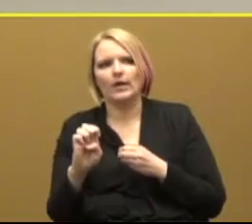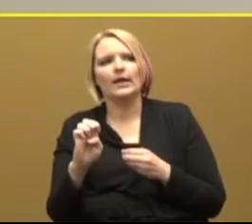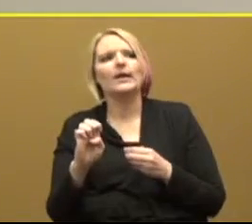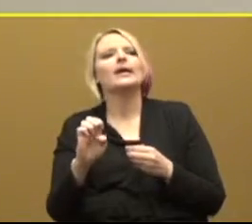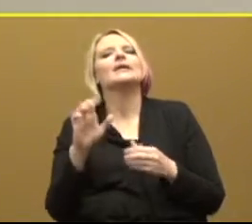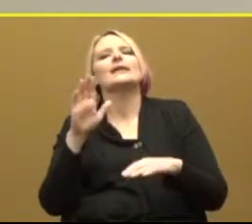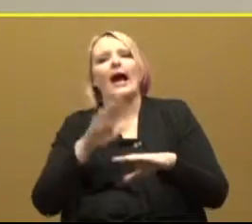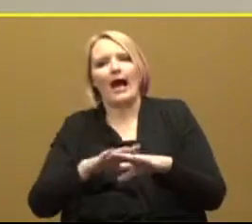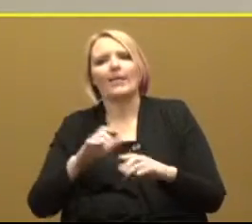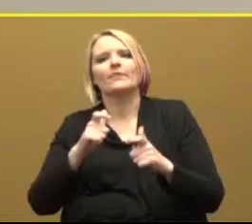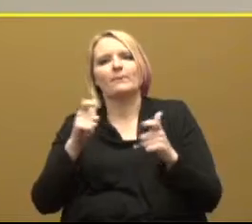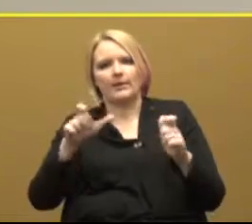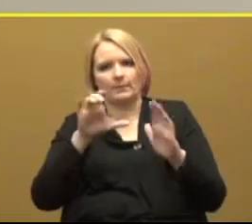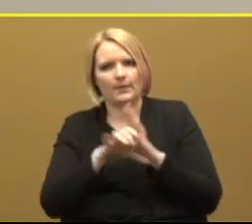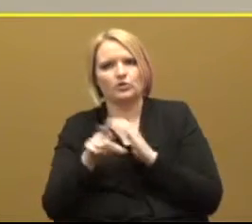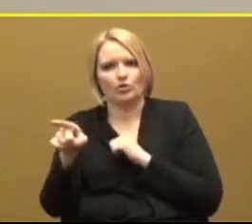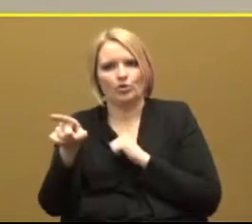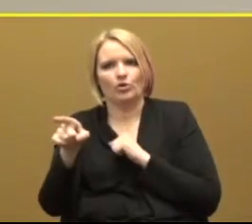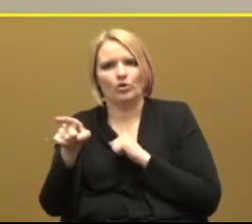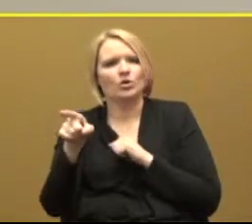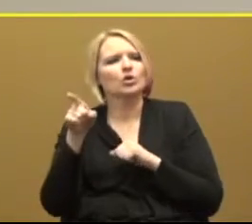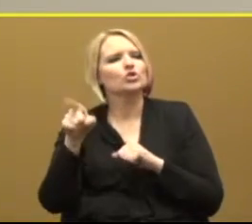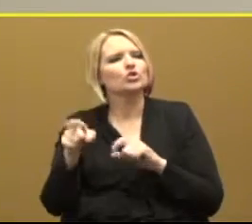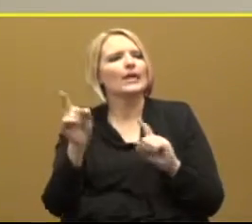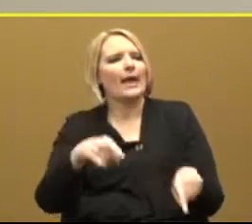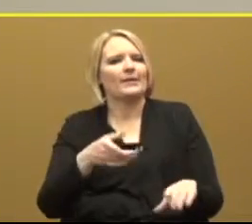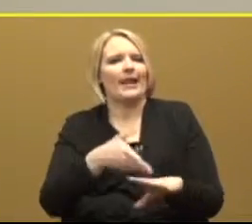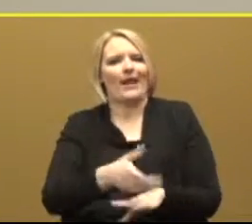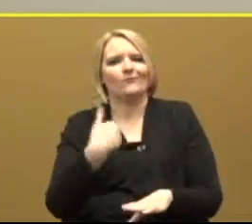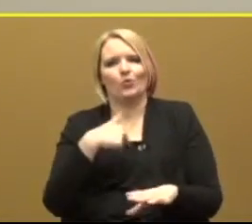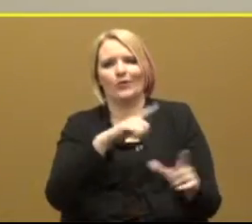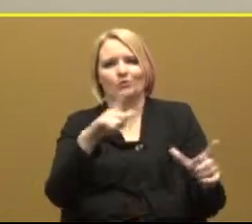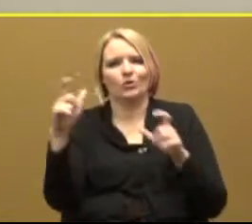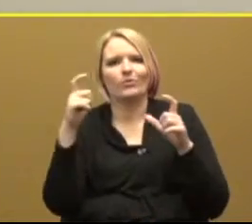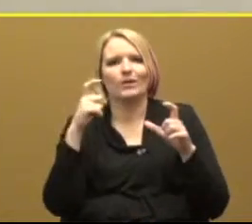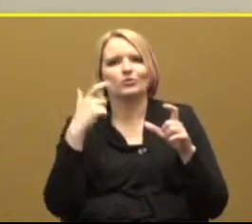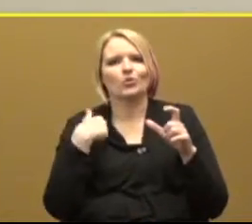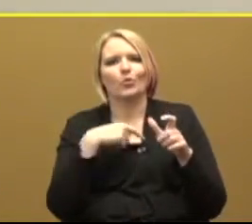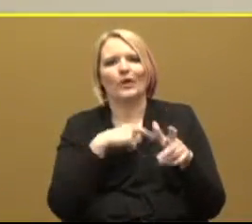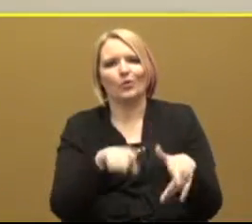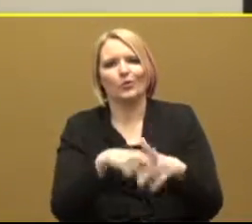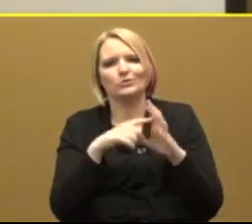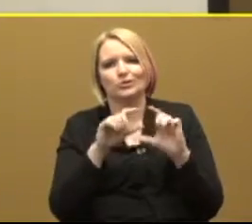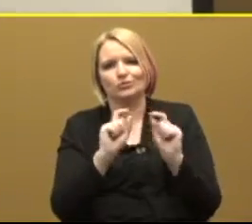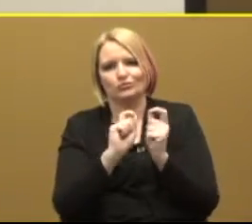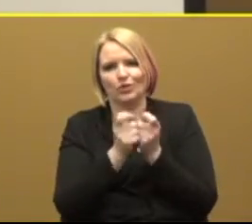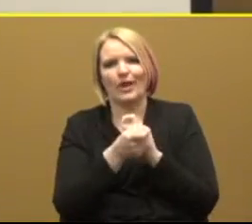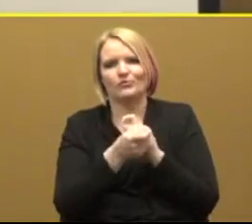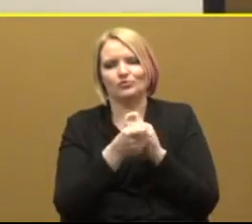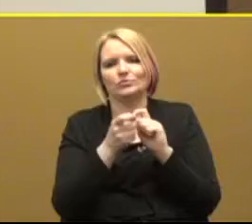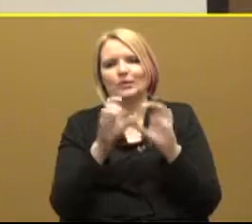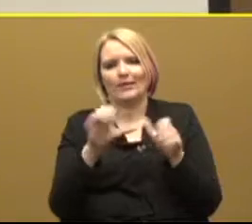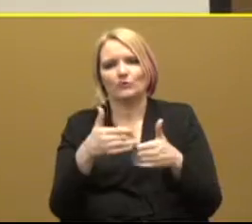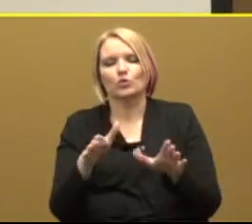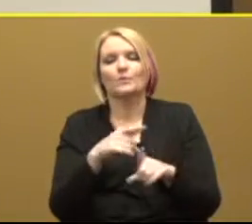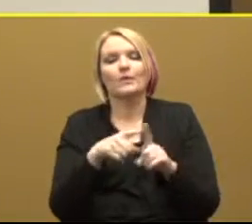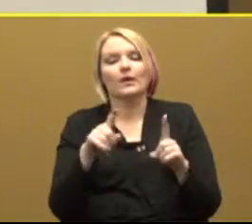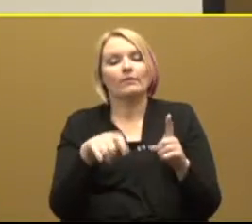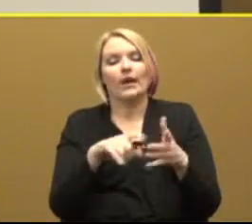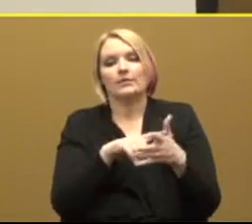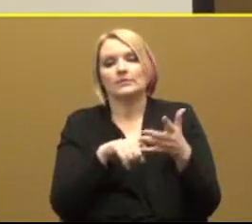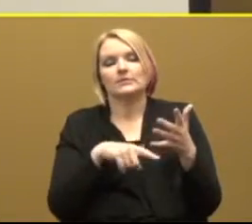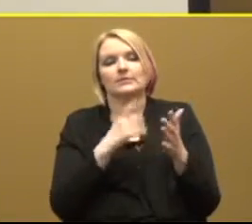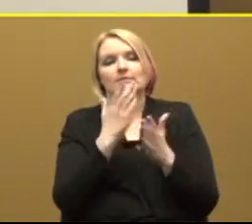on that big picture now. She came after we took the pictures when we originally changed this classroom. So those are